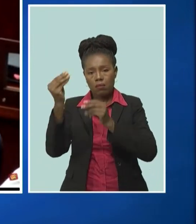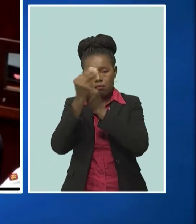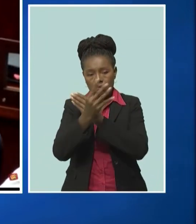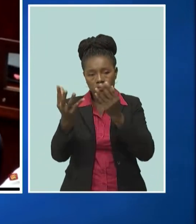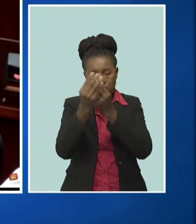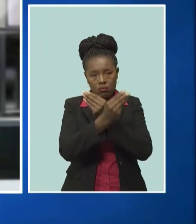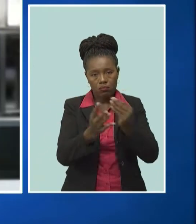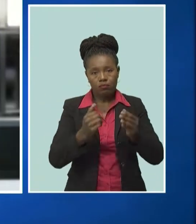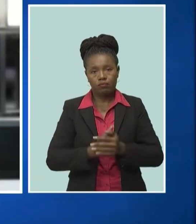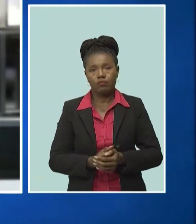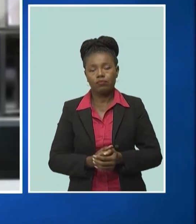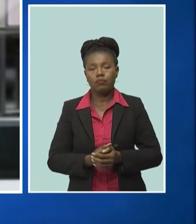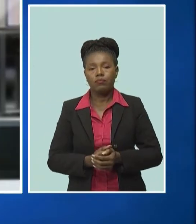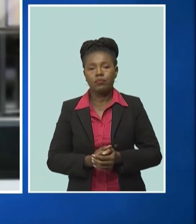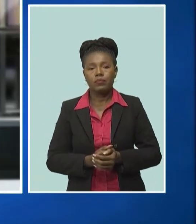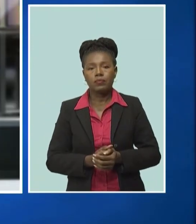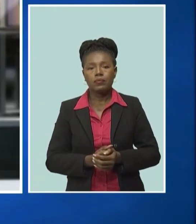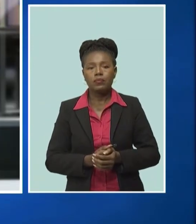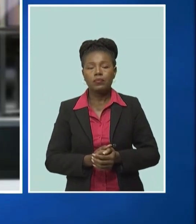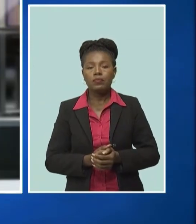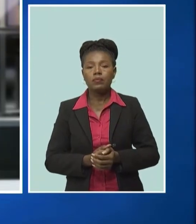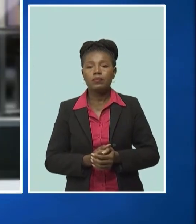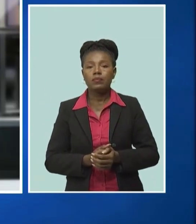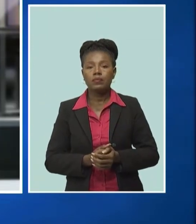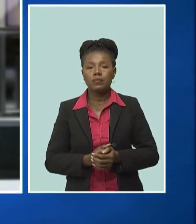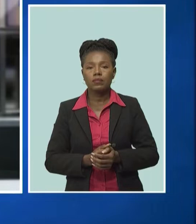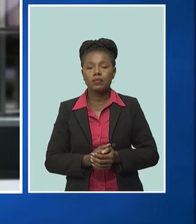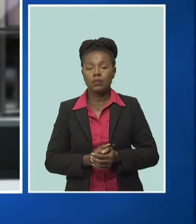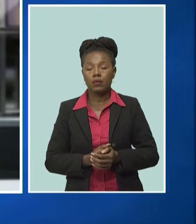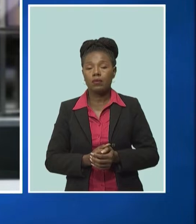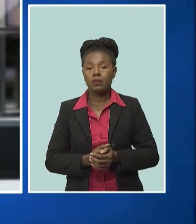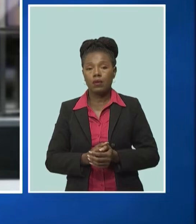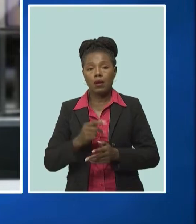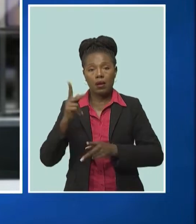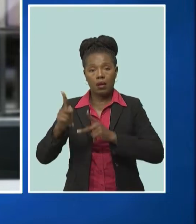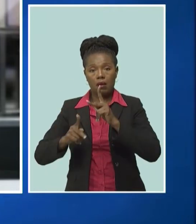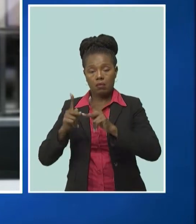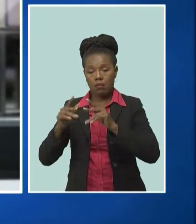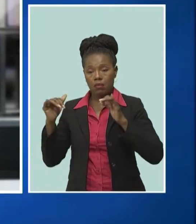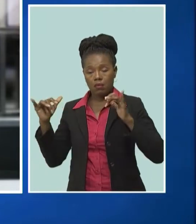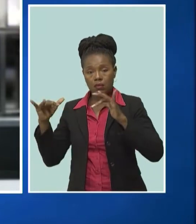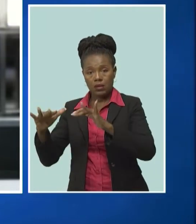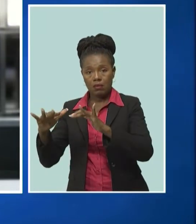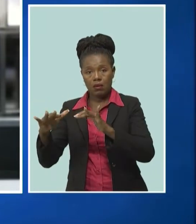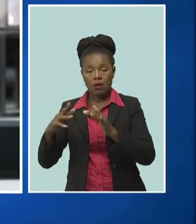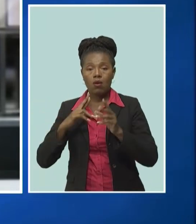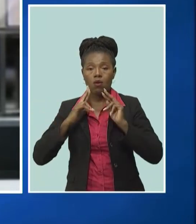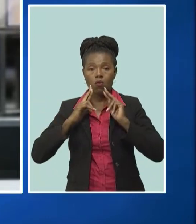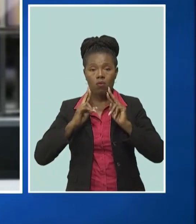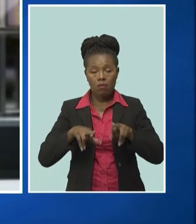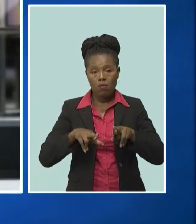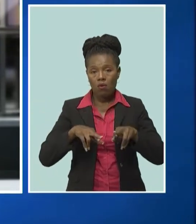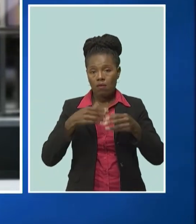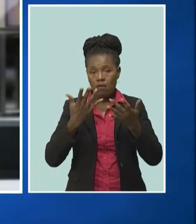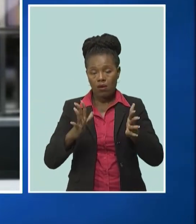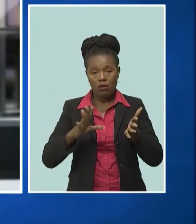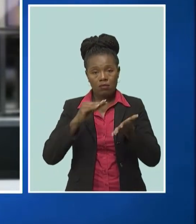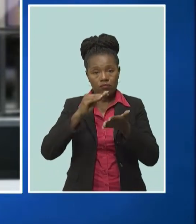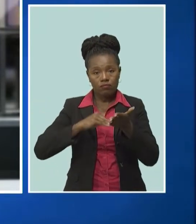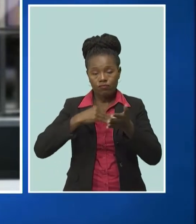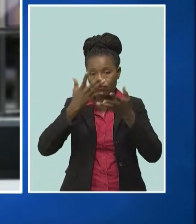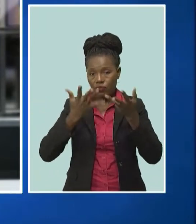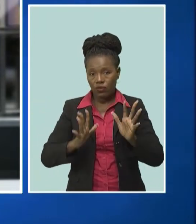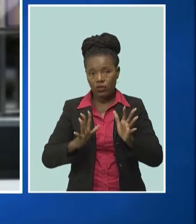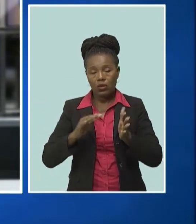year. The final report on the People Assemblies has been completed, and Minister Humphreys says it should soon be before